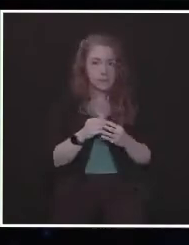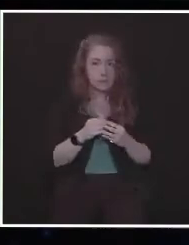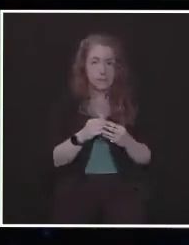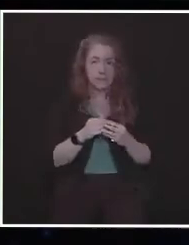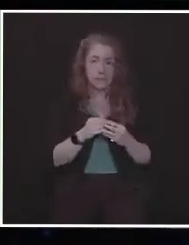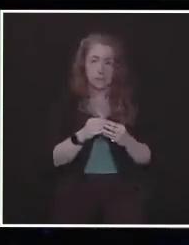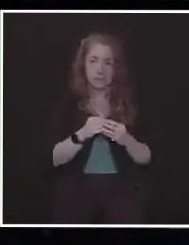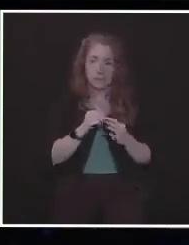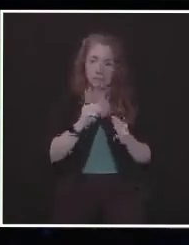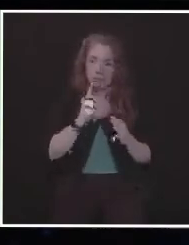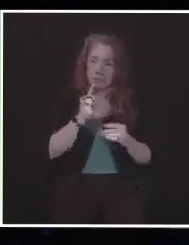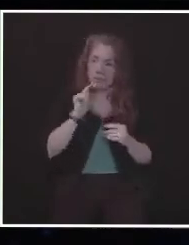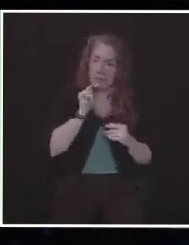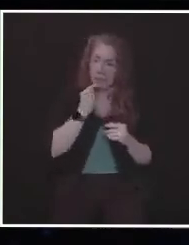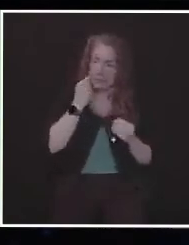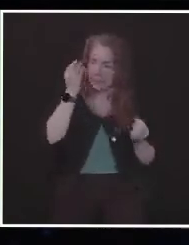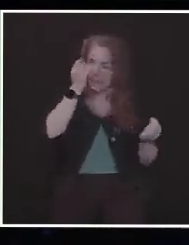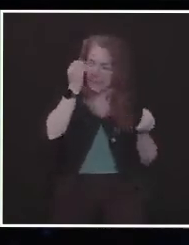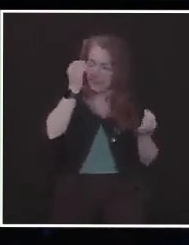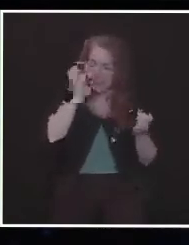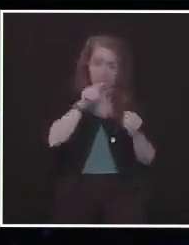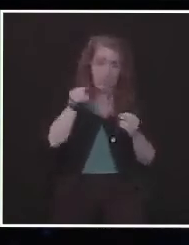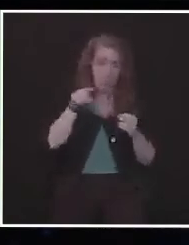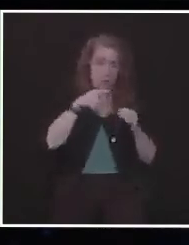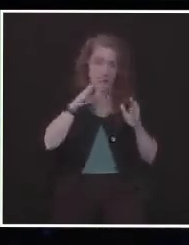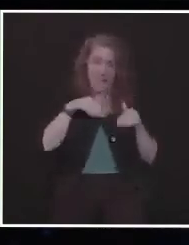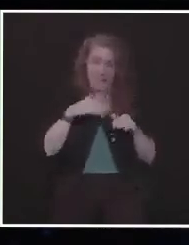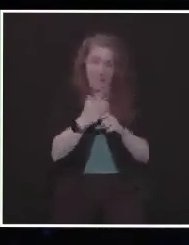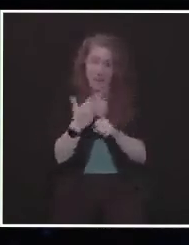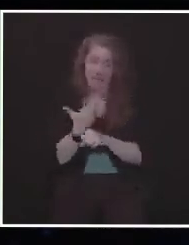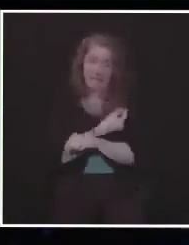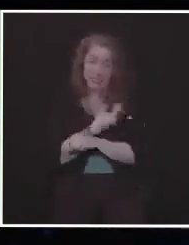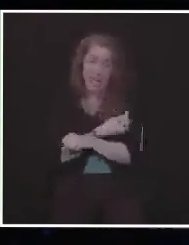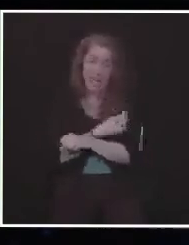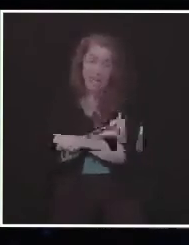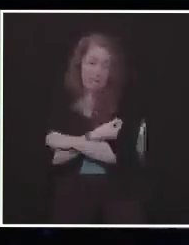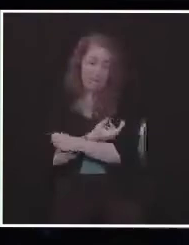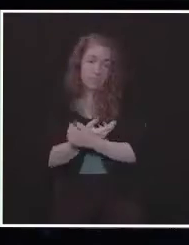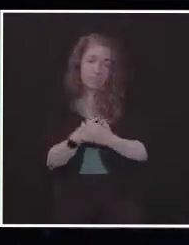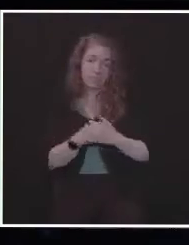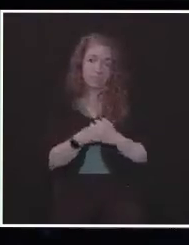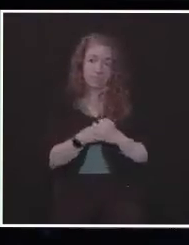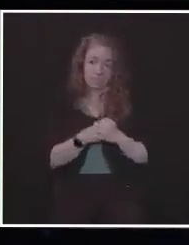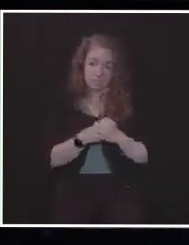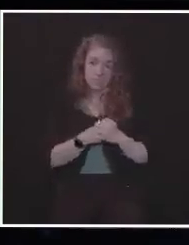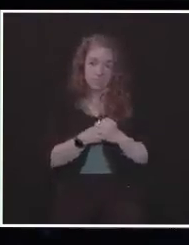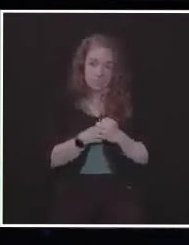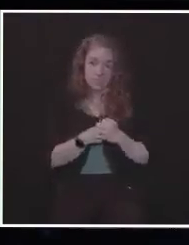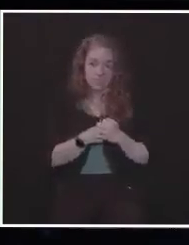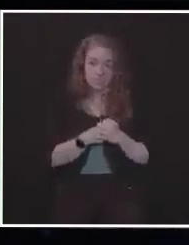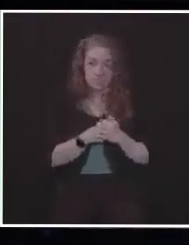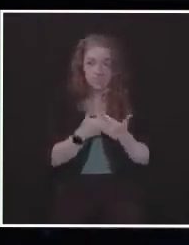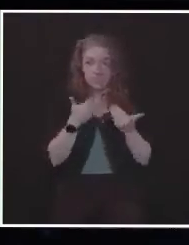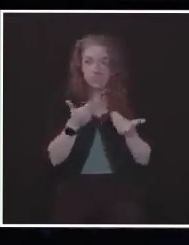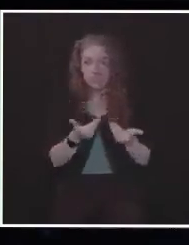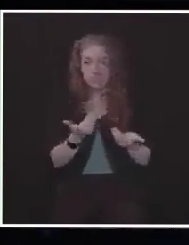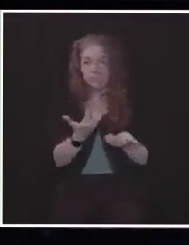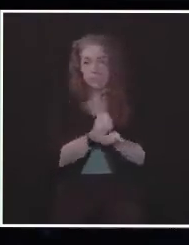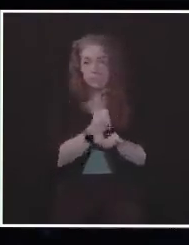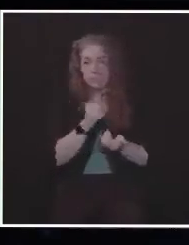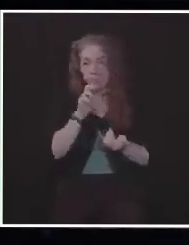seriously consider, if you have not been vaccinated, do it for everybody else.